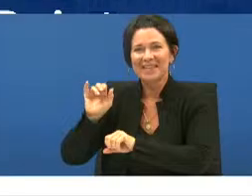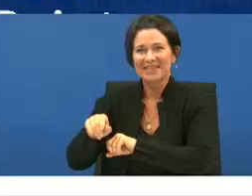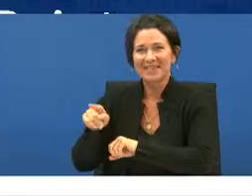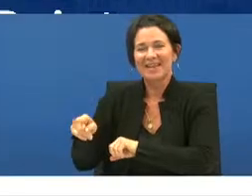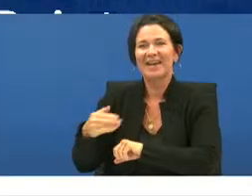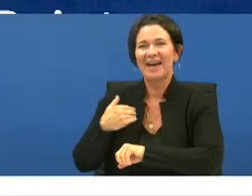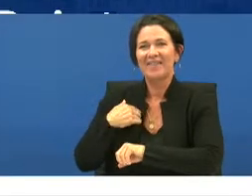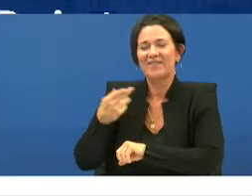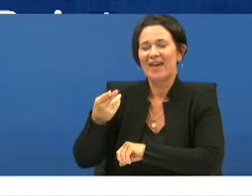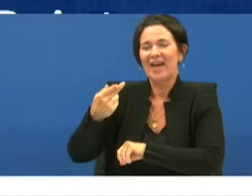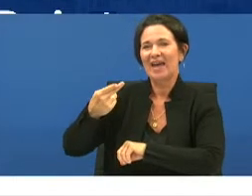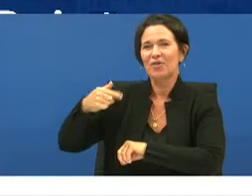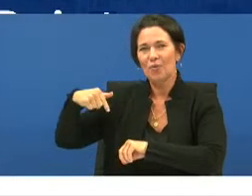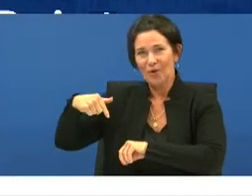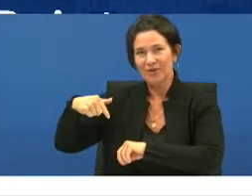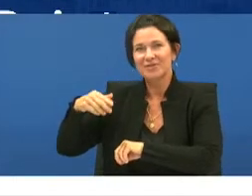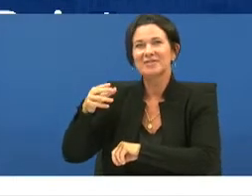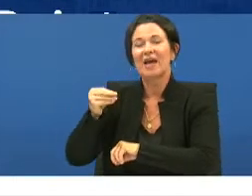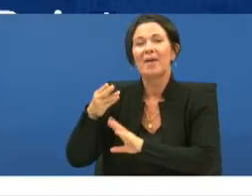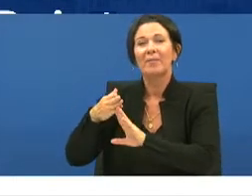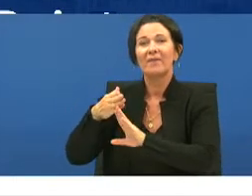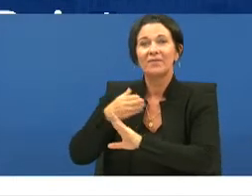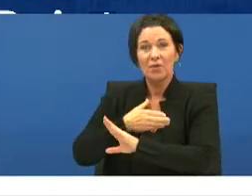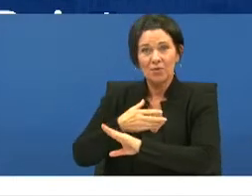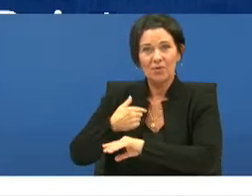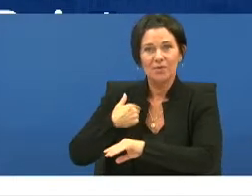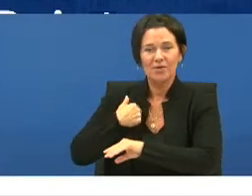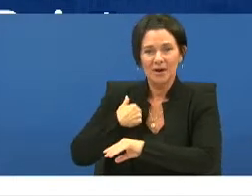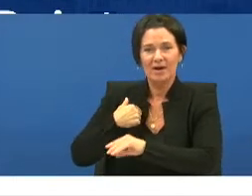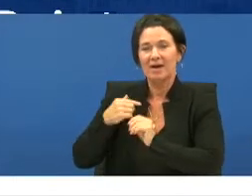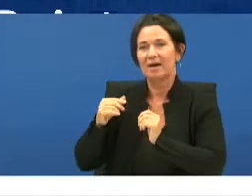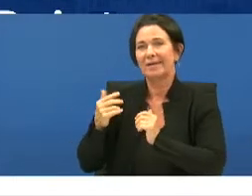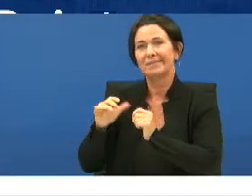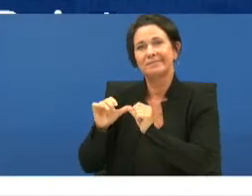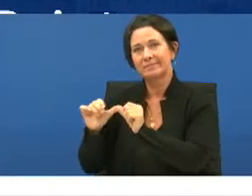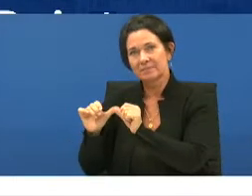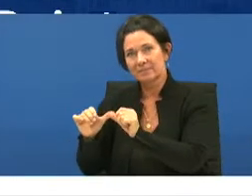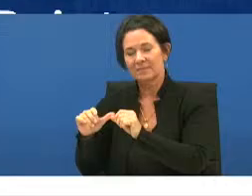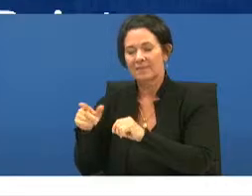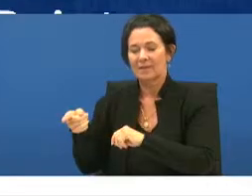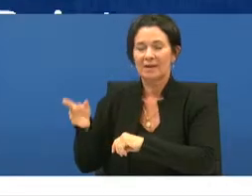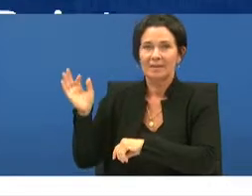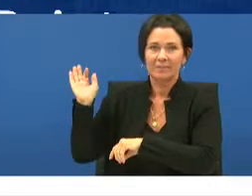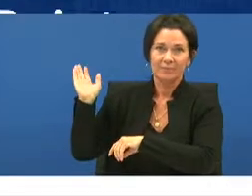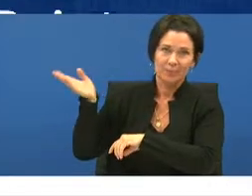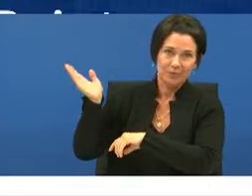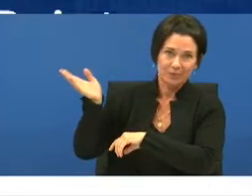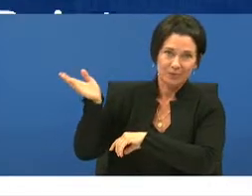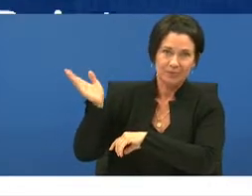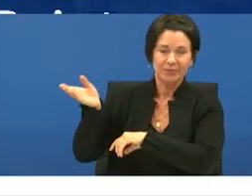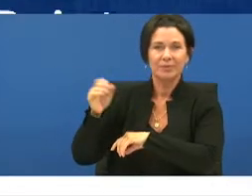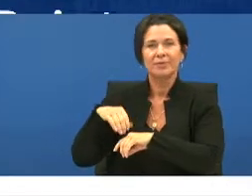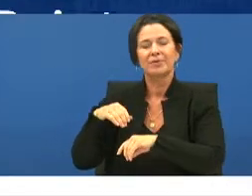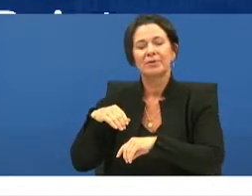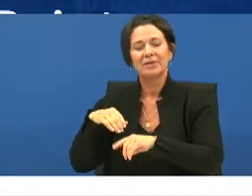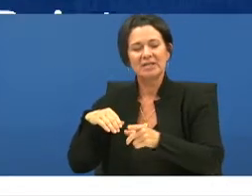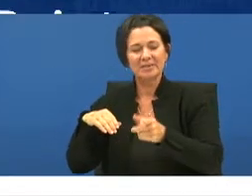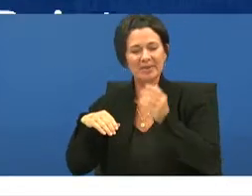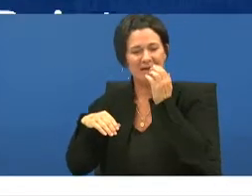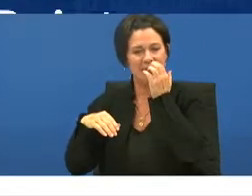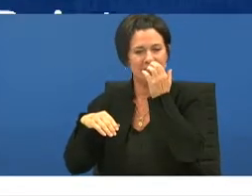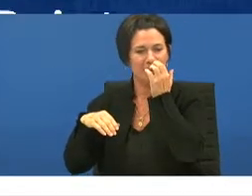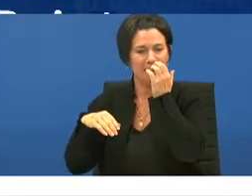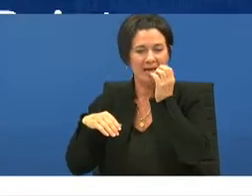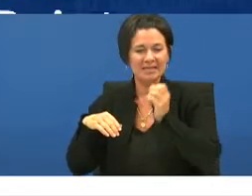hotel development. So before I go into this very brief presentation, is there anything that anybody else wants to say?